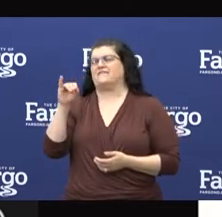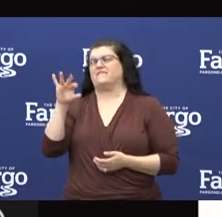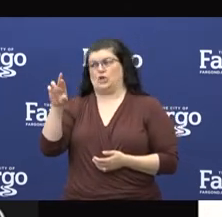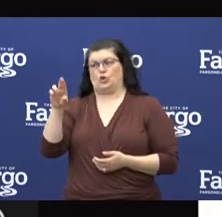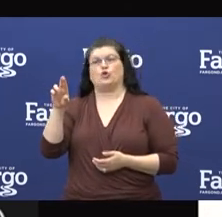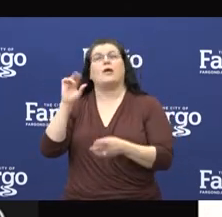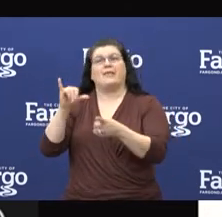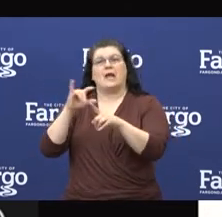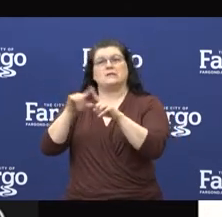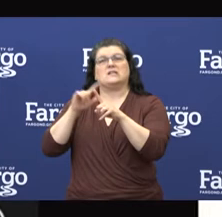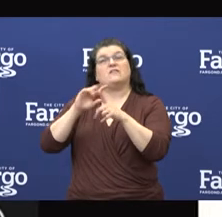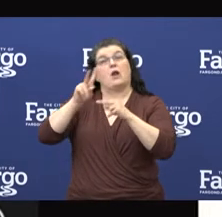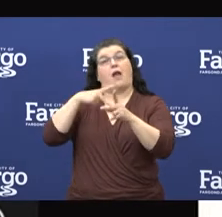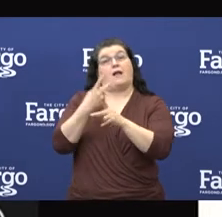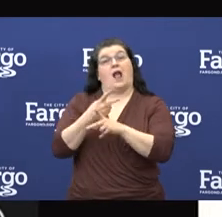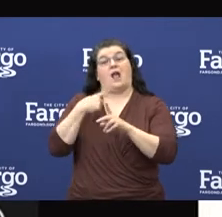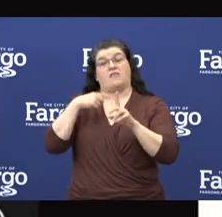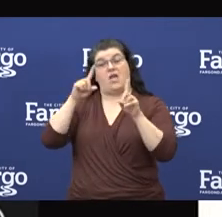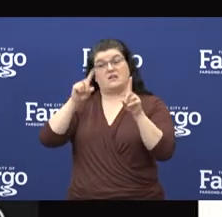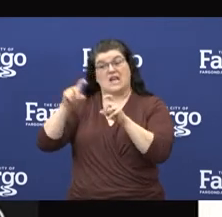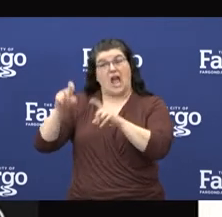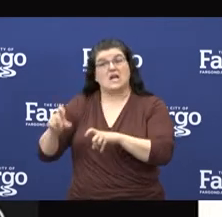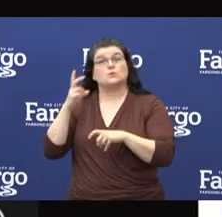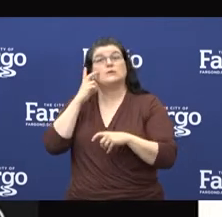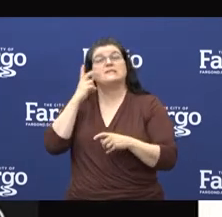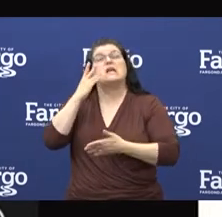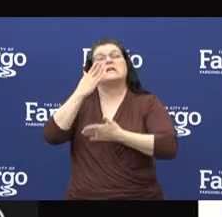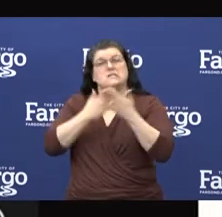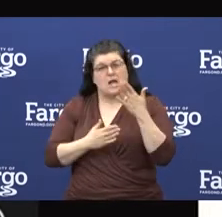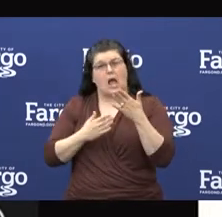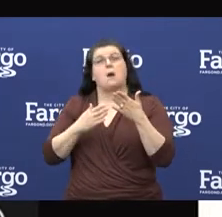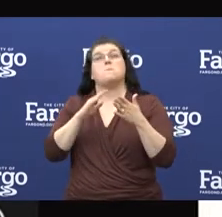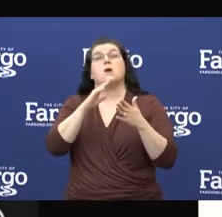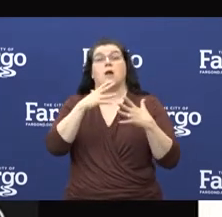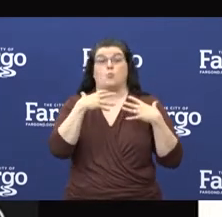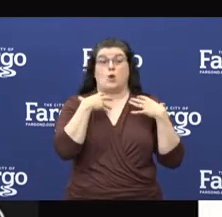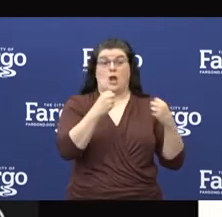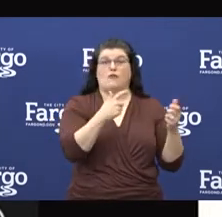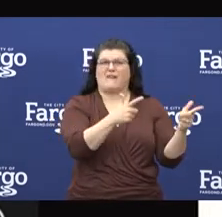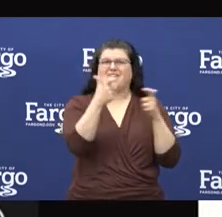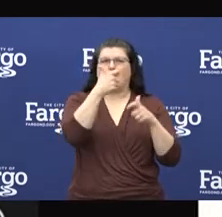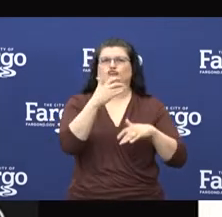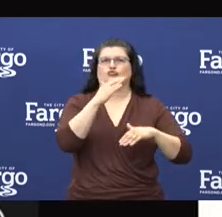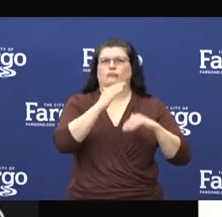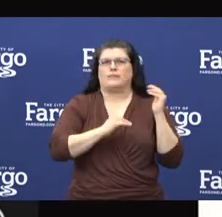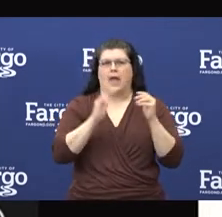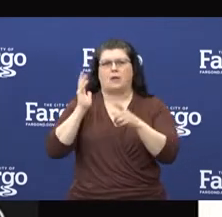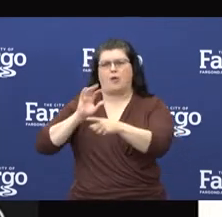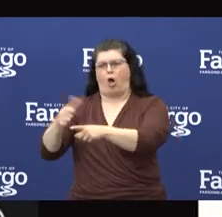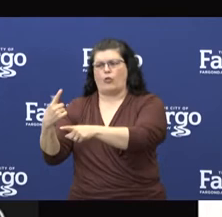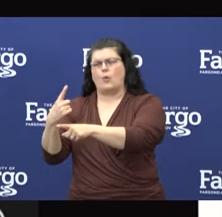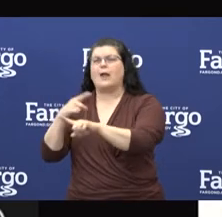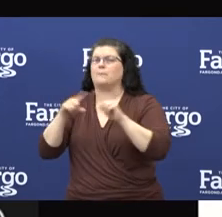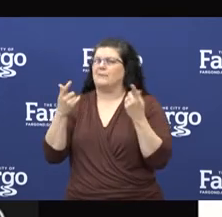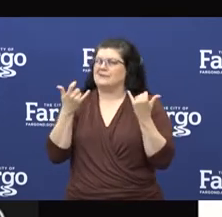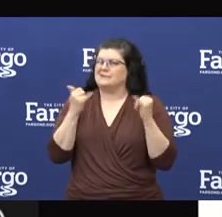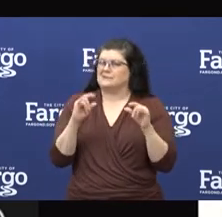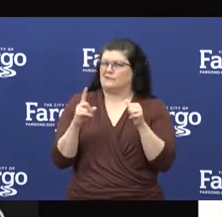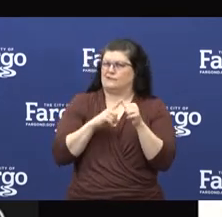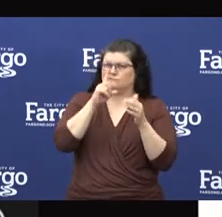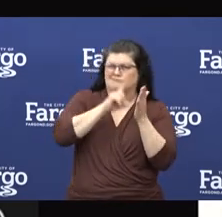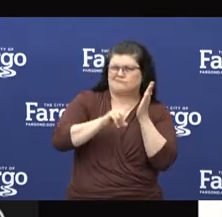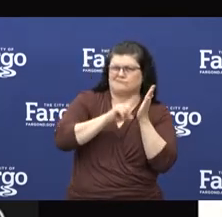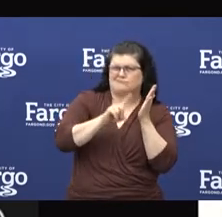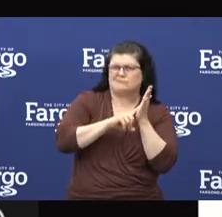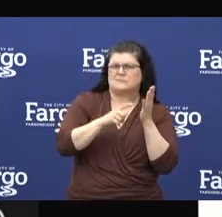in a clinical trial to shorten the recovery time in some patients. It's still considered an investigational drug and has only